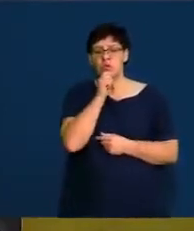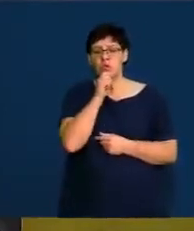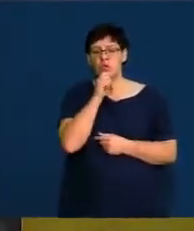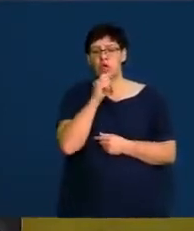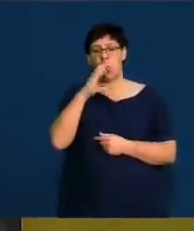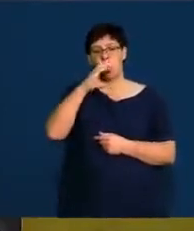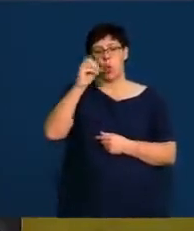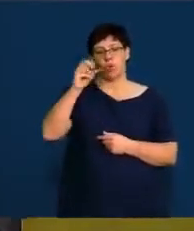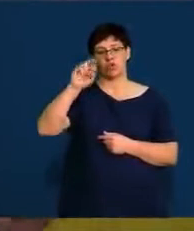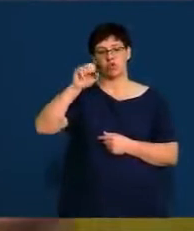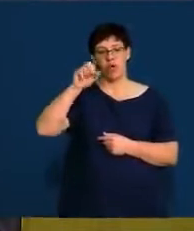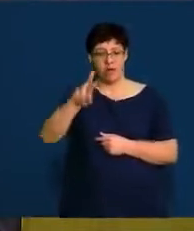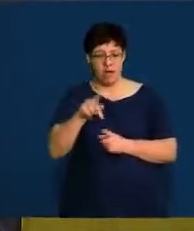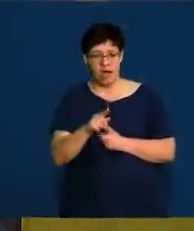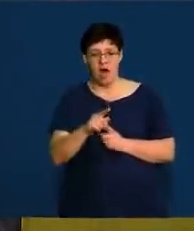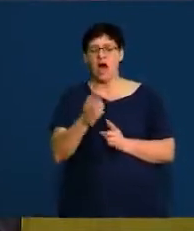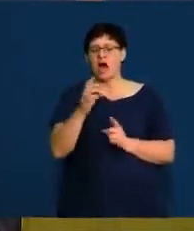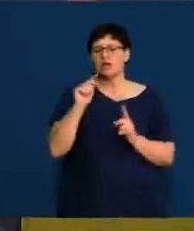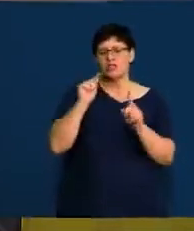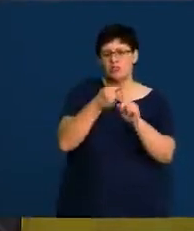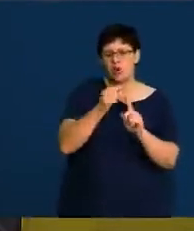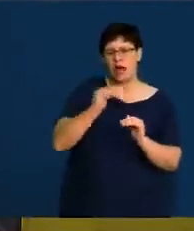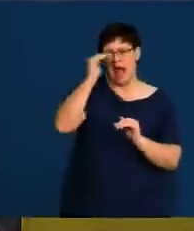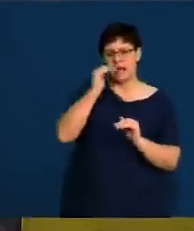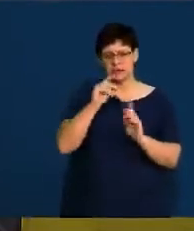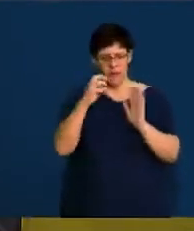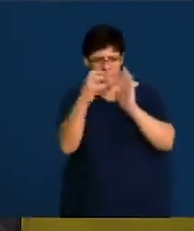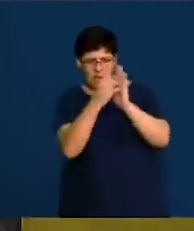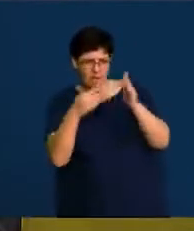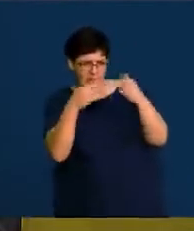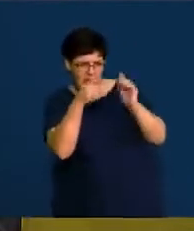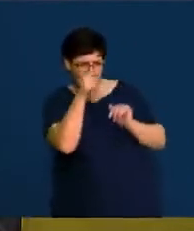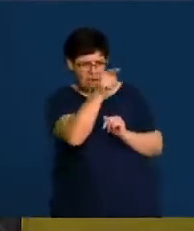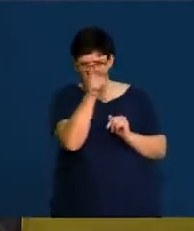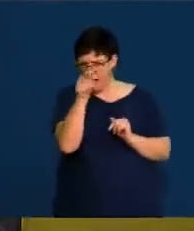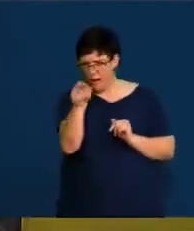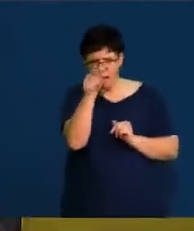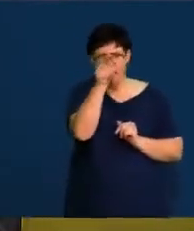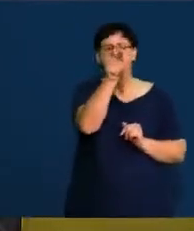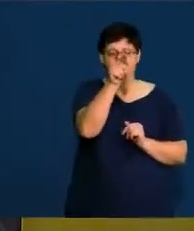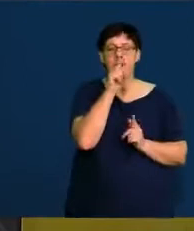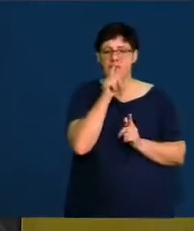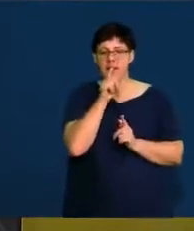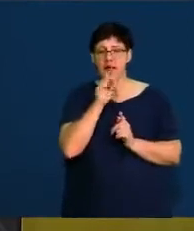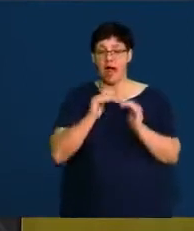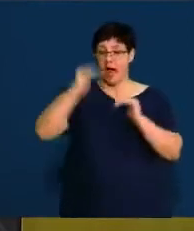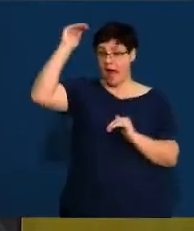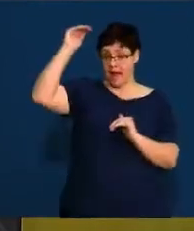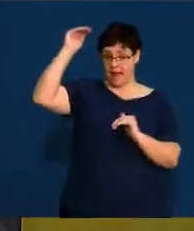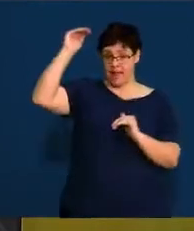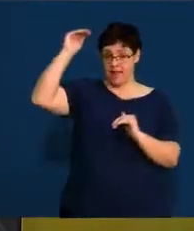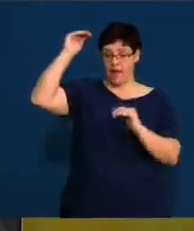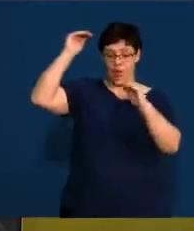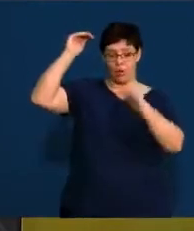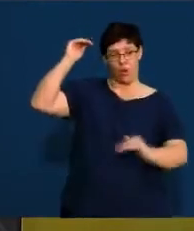as a reference, the spot heights, the trig beacons. These enable you to see where the landscape is higher